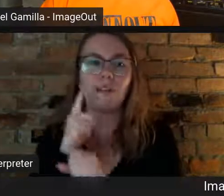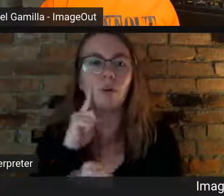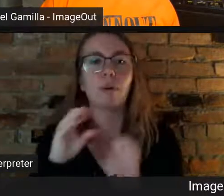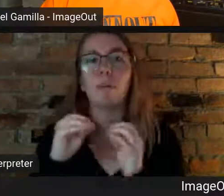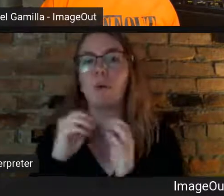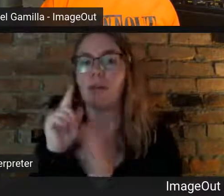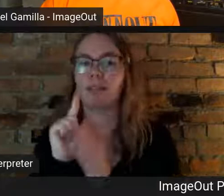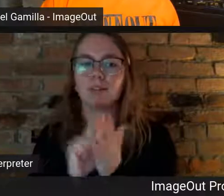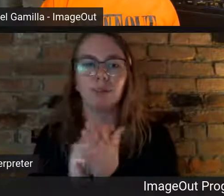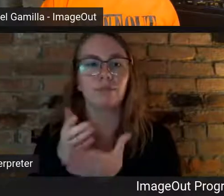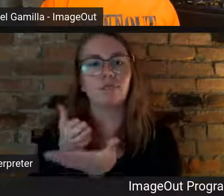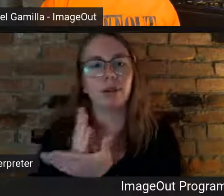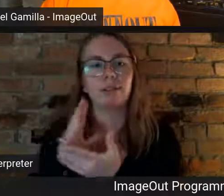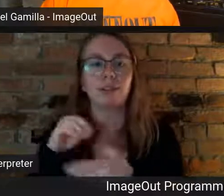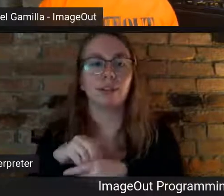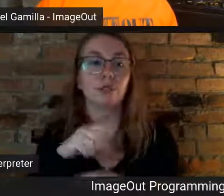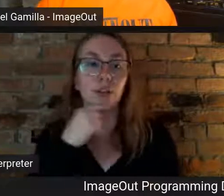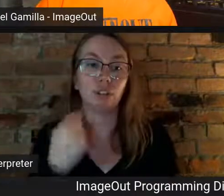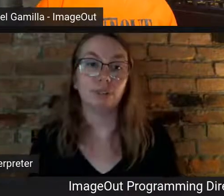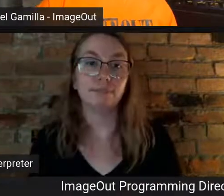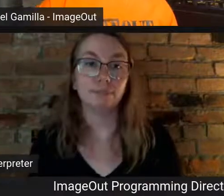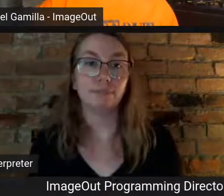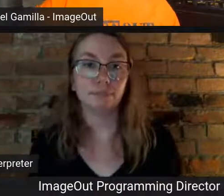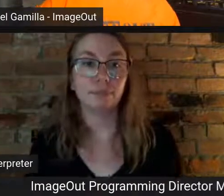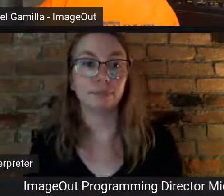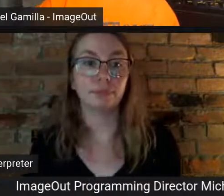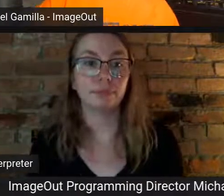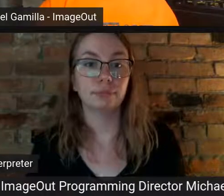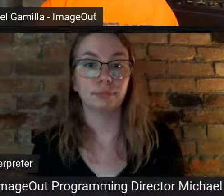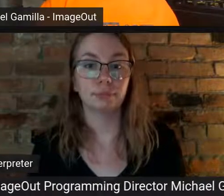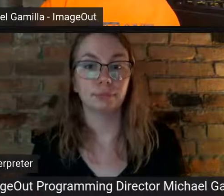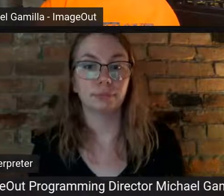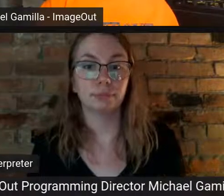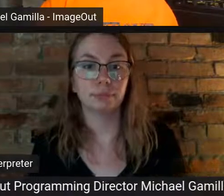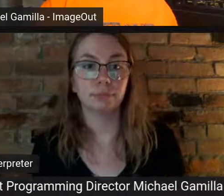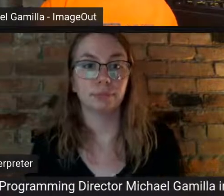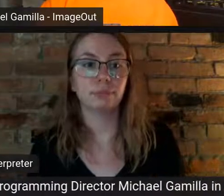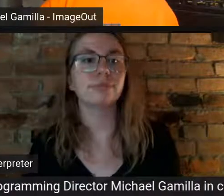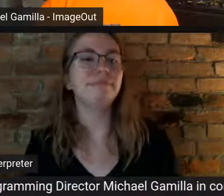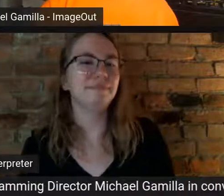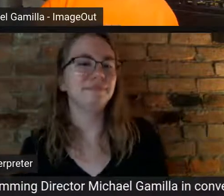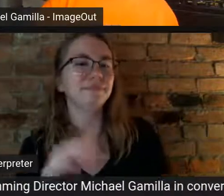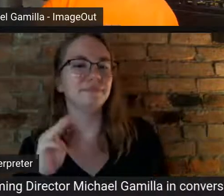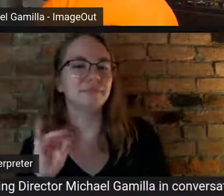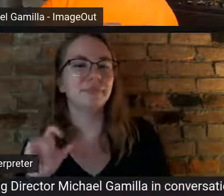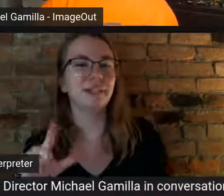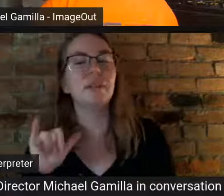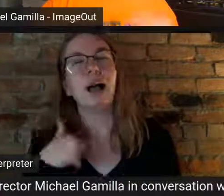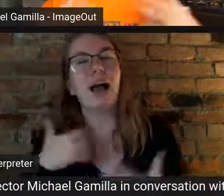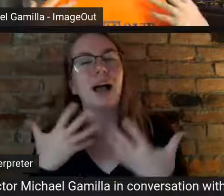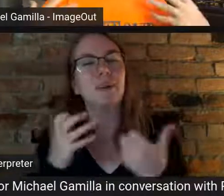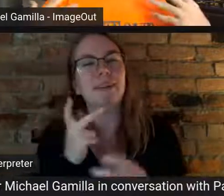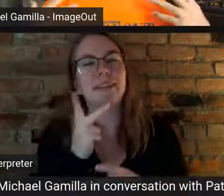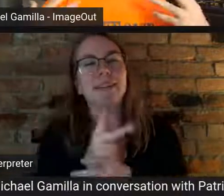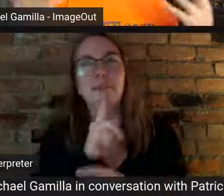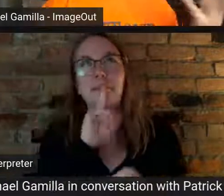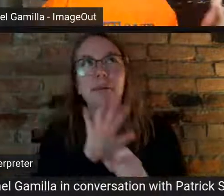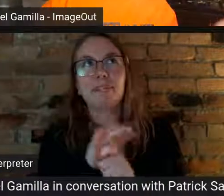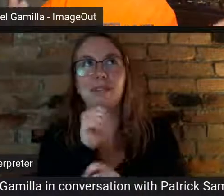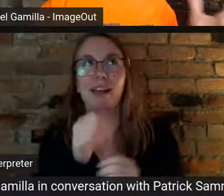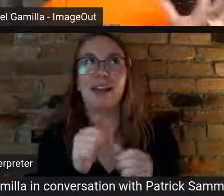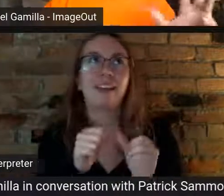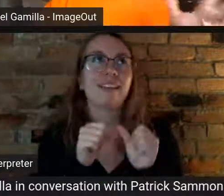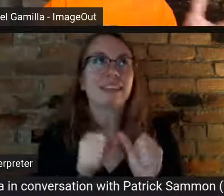Russia. Well, I want to keep my promises in not going over an hour. I feel like we can